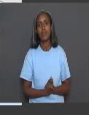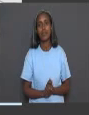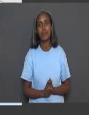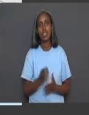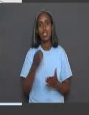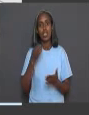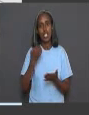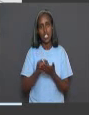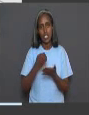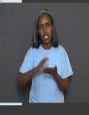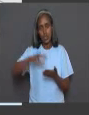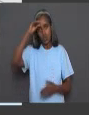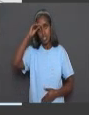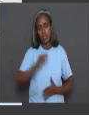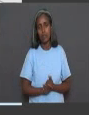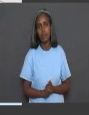education,